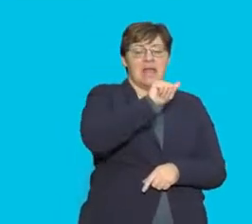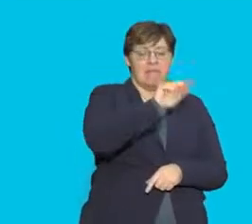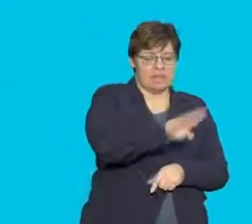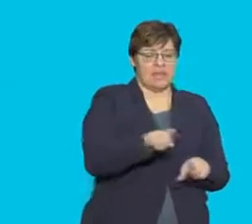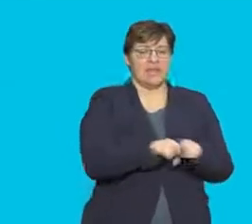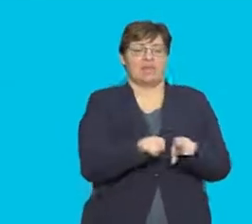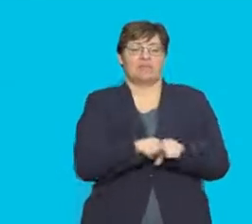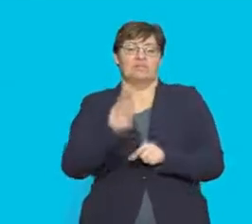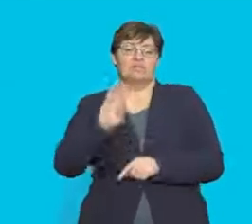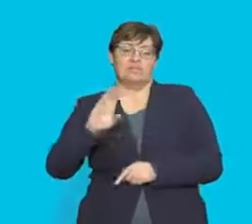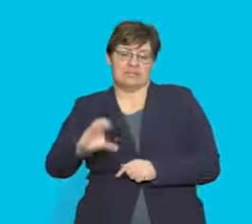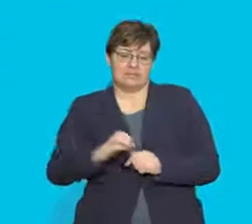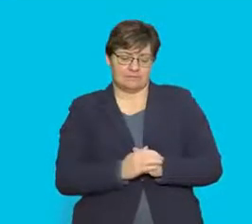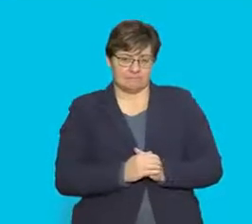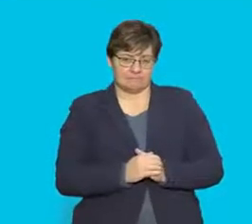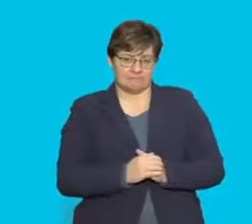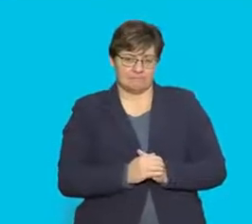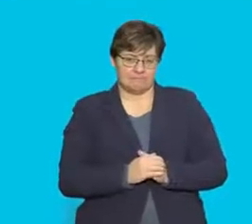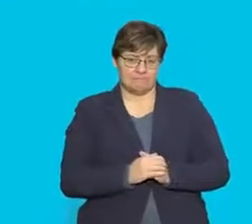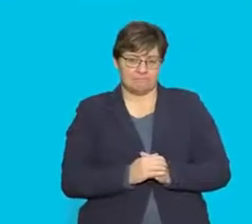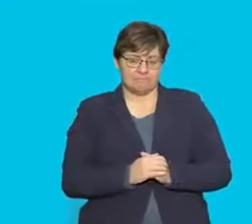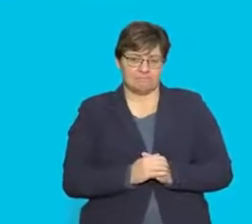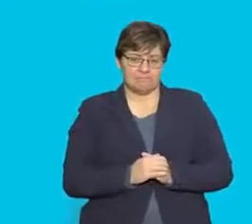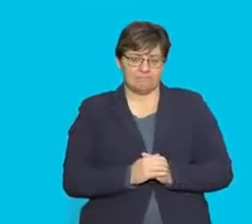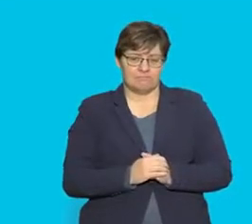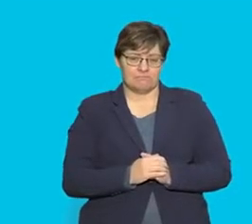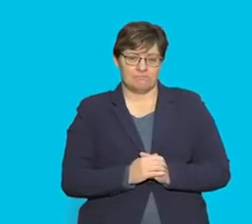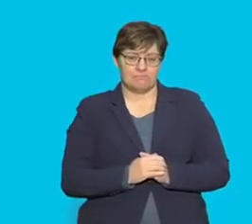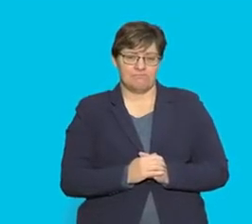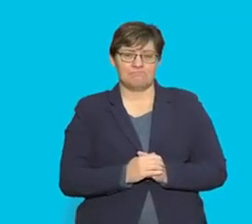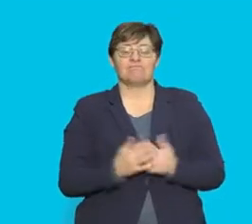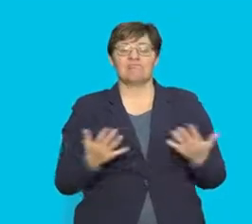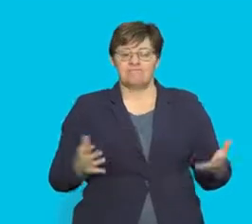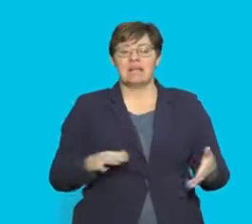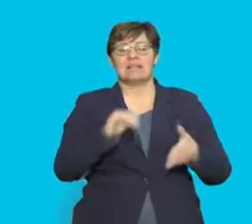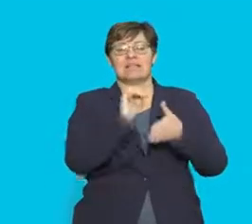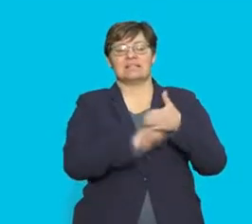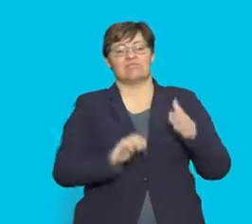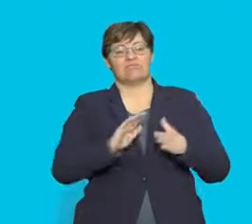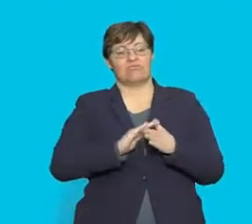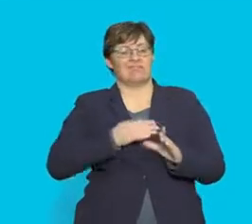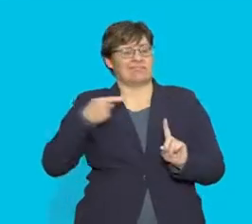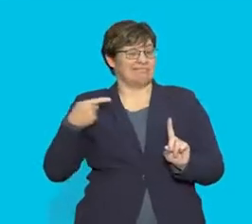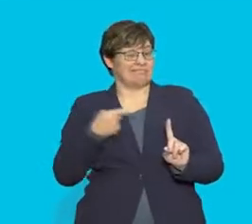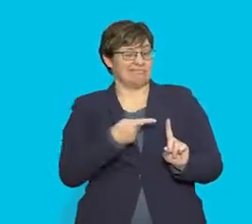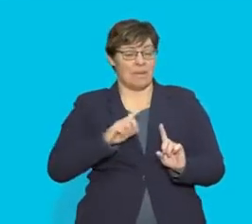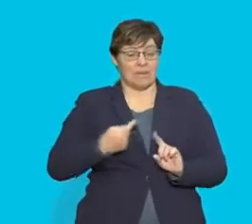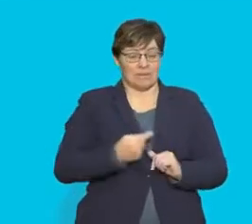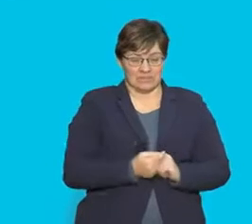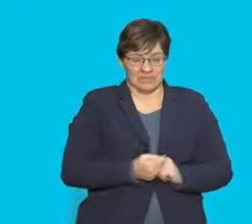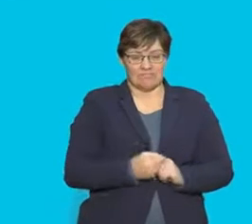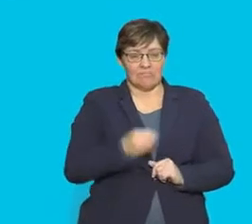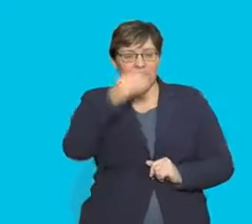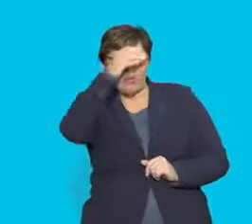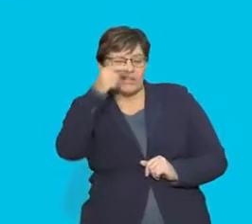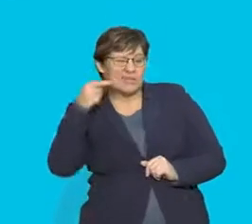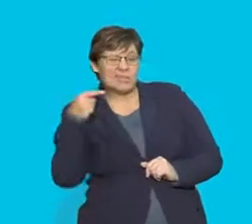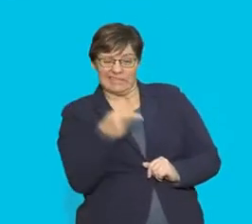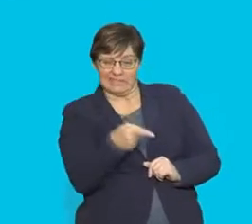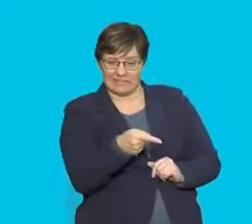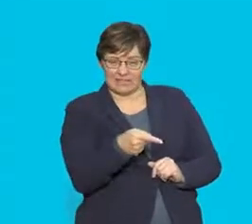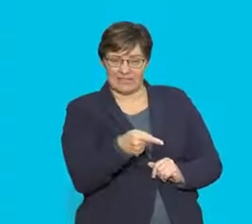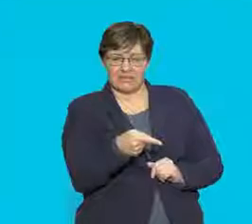only being A, B, and B, C, right? So, that's what deductive reasoning is all about. The concept of